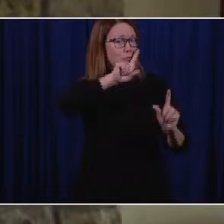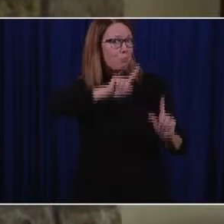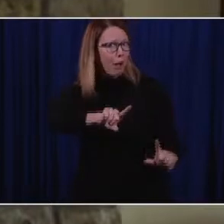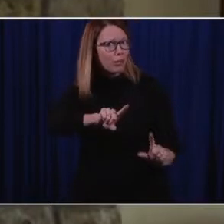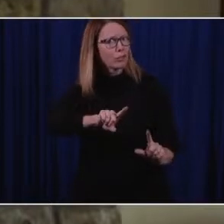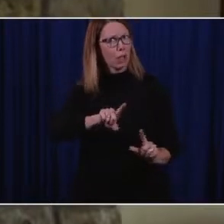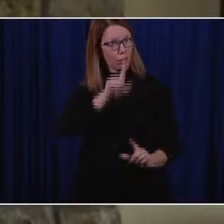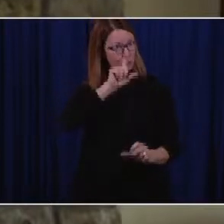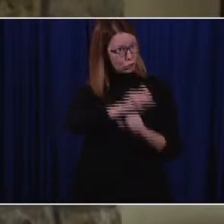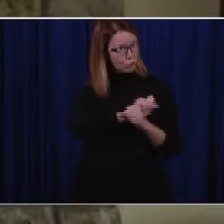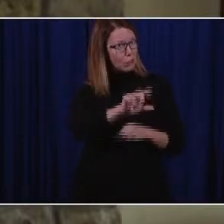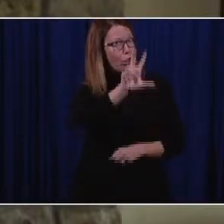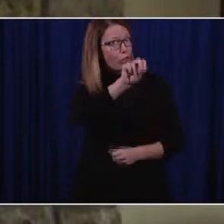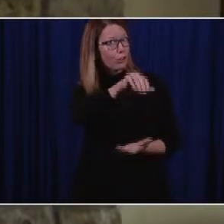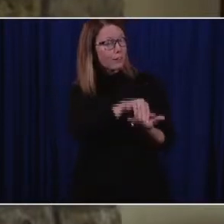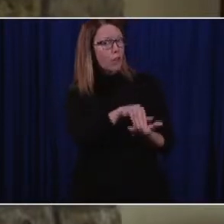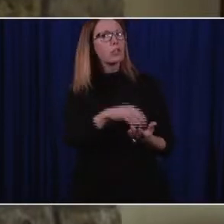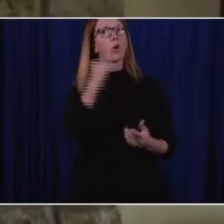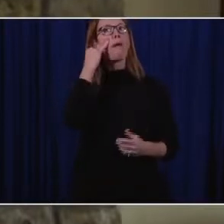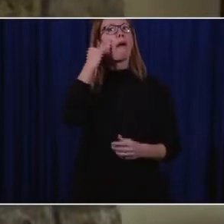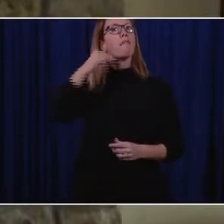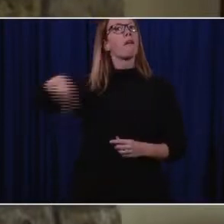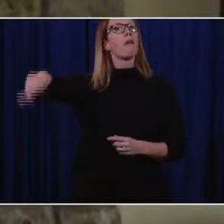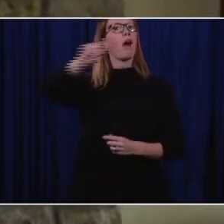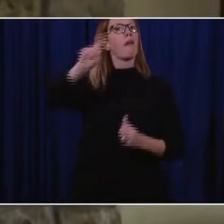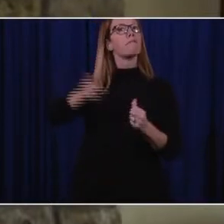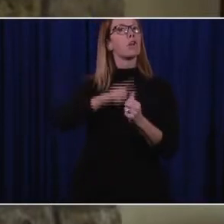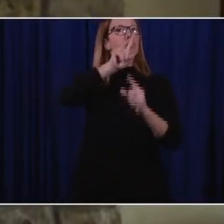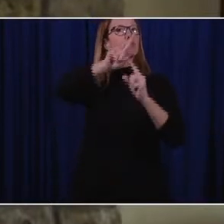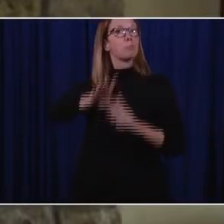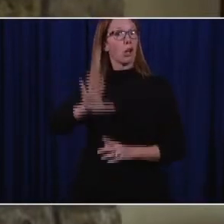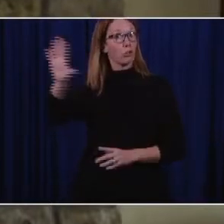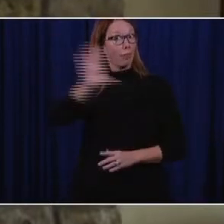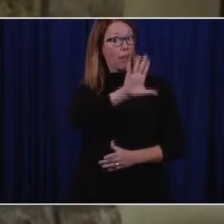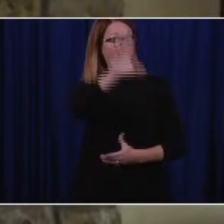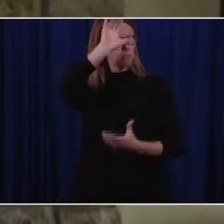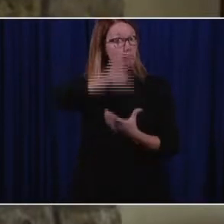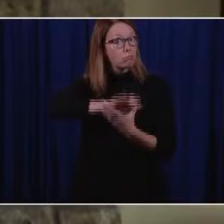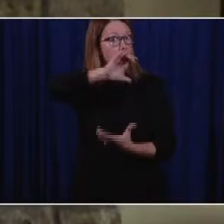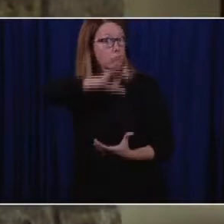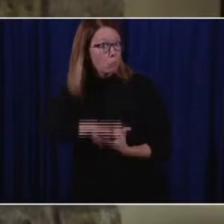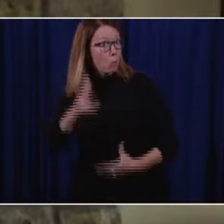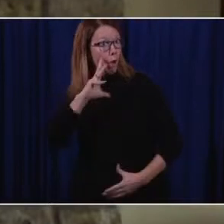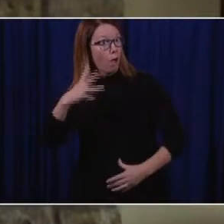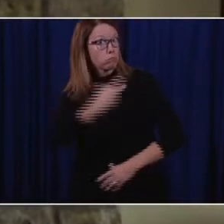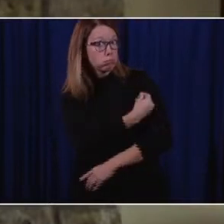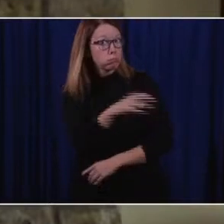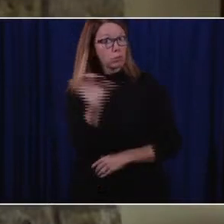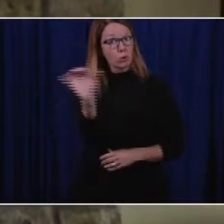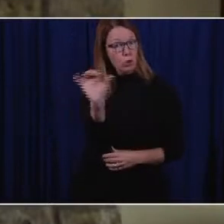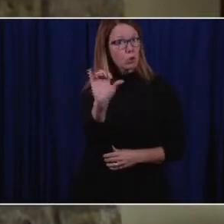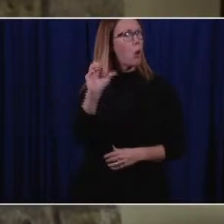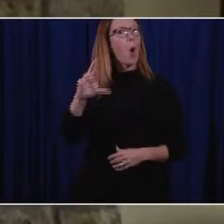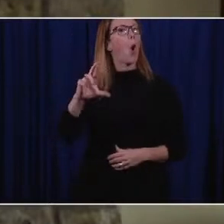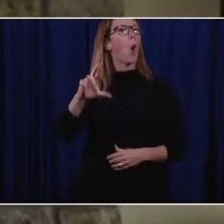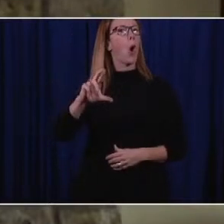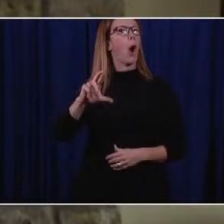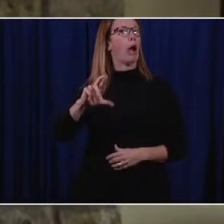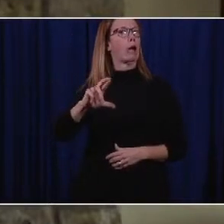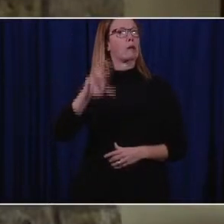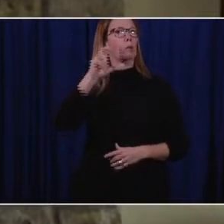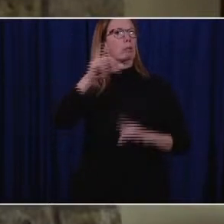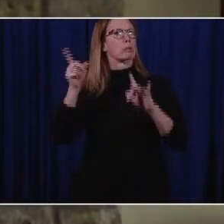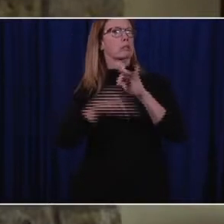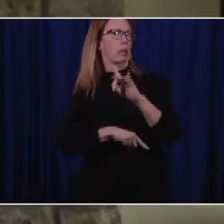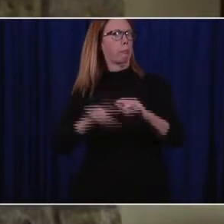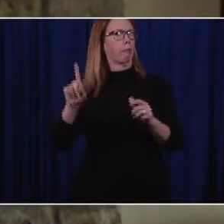30,000 doses? Will spouses of first responders be excluded from getting the first wave of that vaccine? And